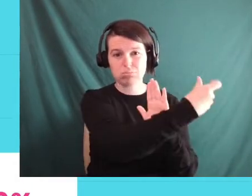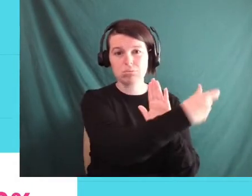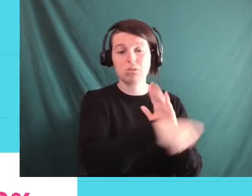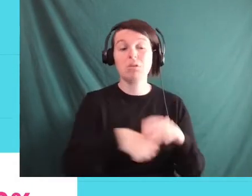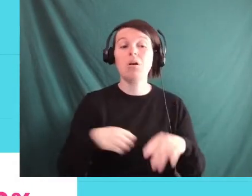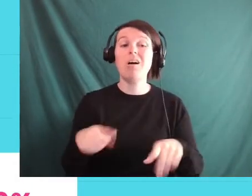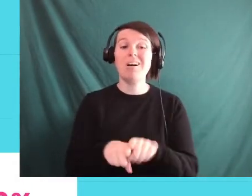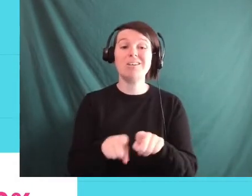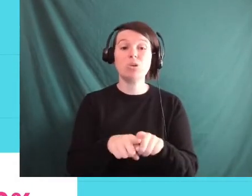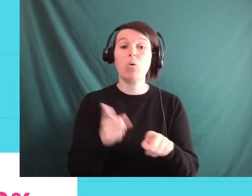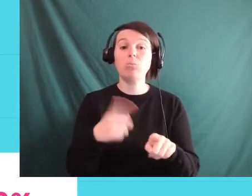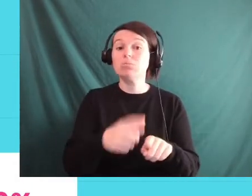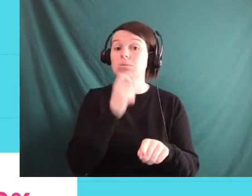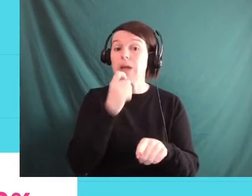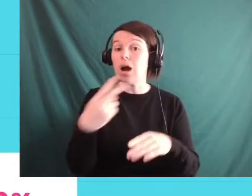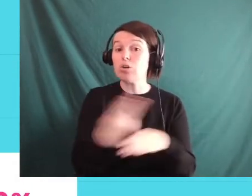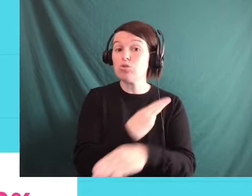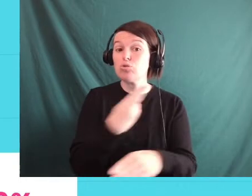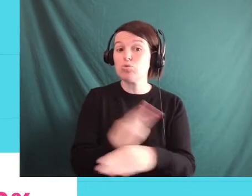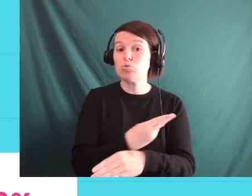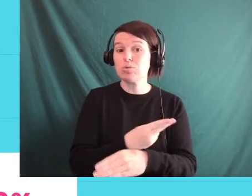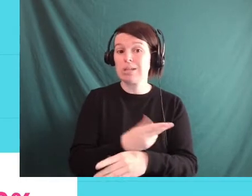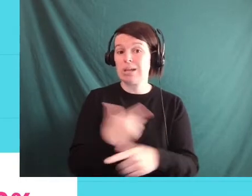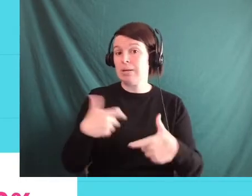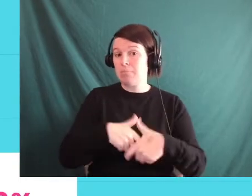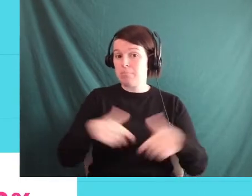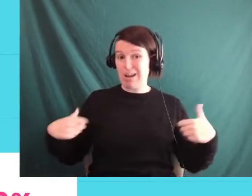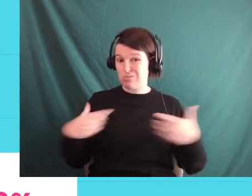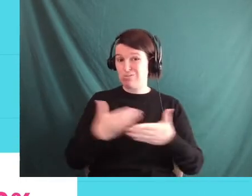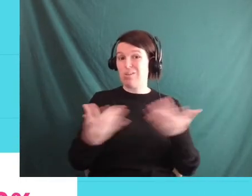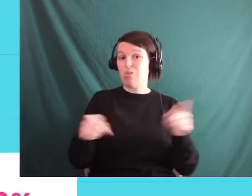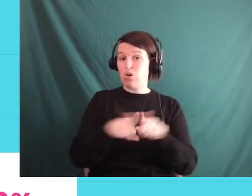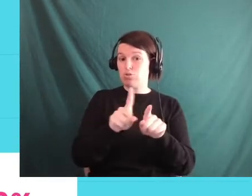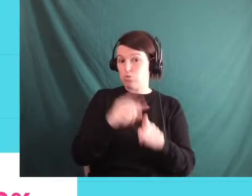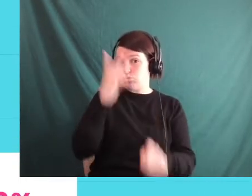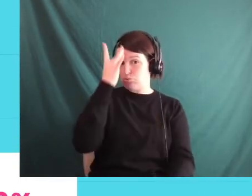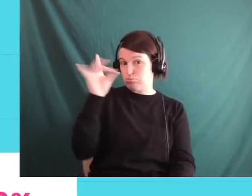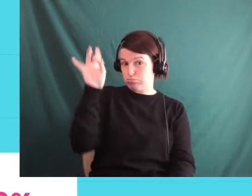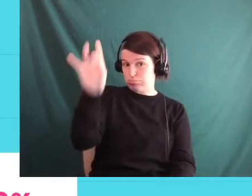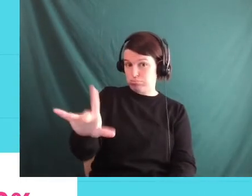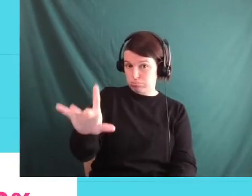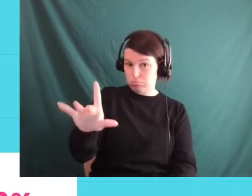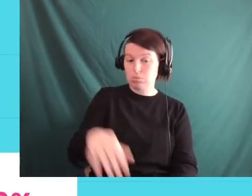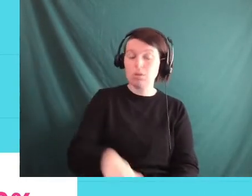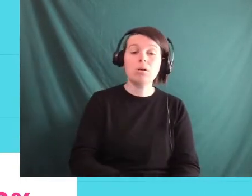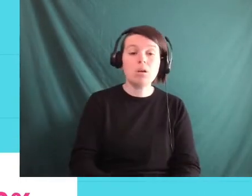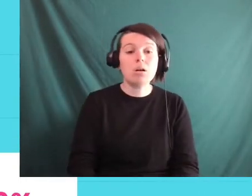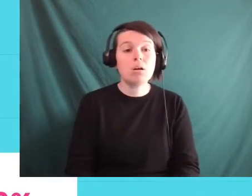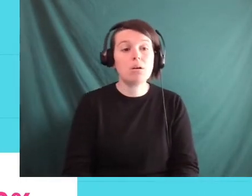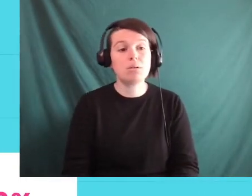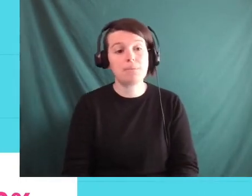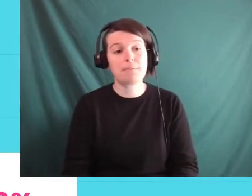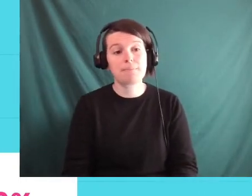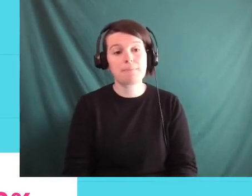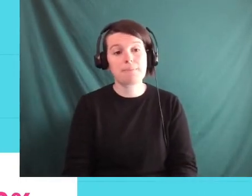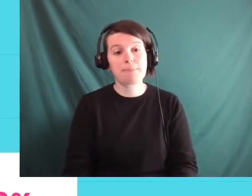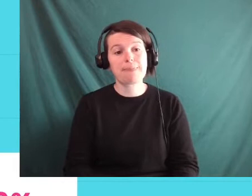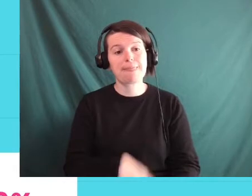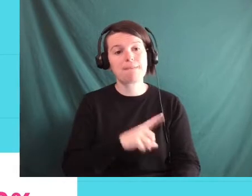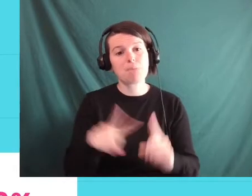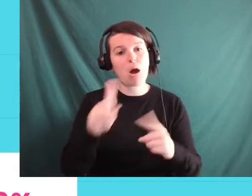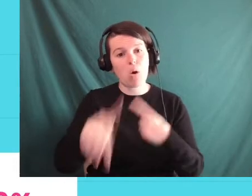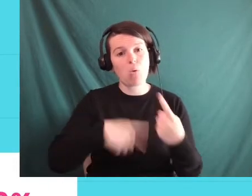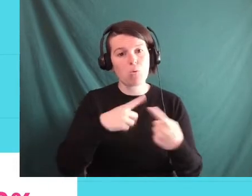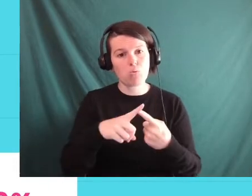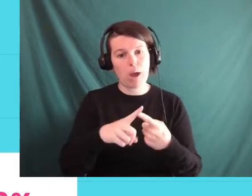folks who were not using binder garments as well, so take that with a grain of salt. But the main thing here is that when you start binding,